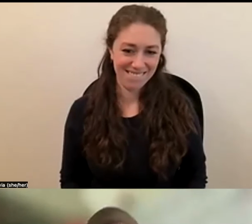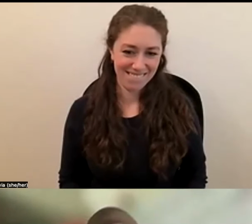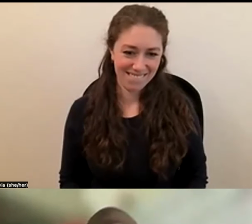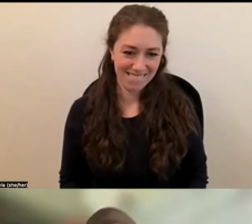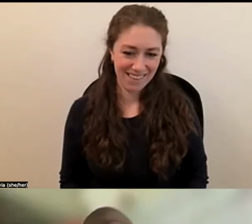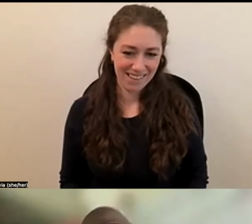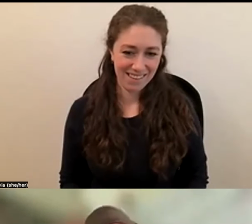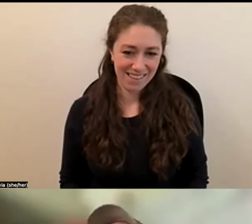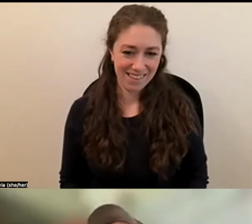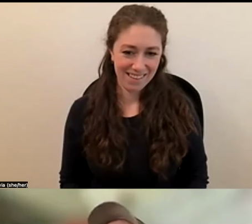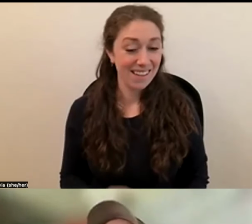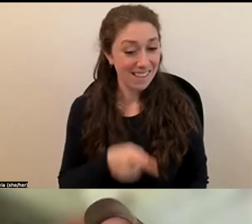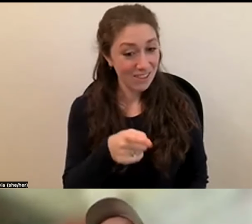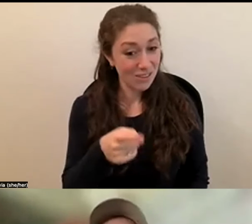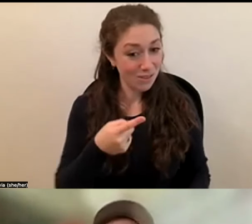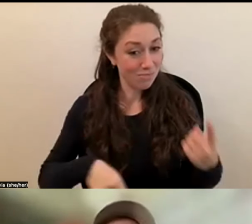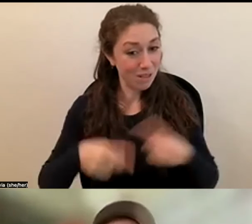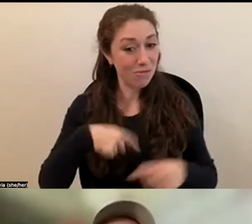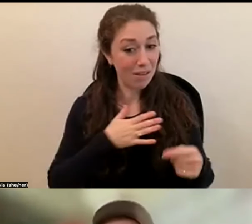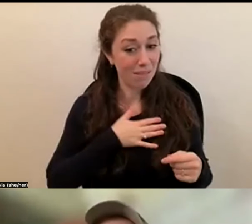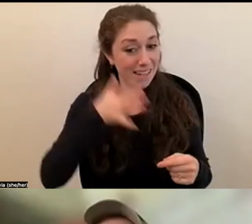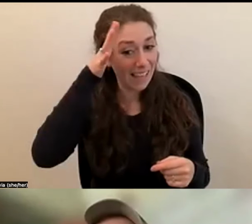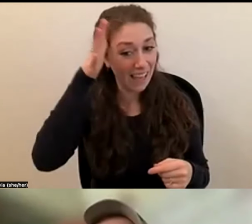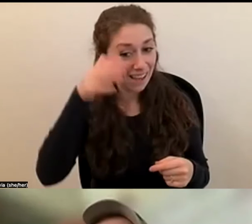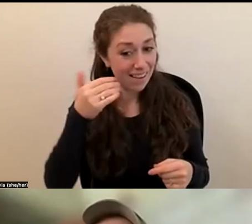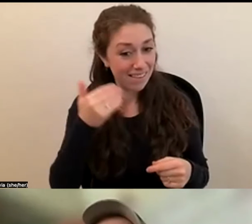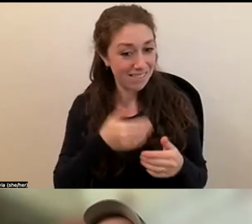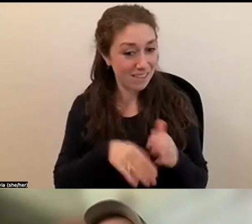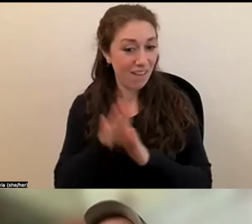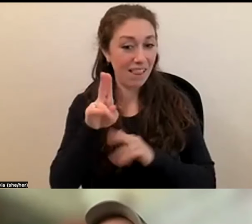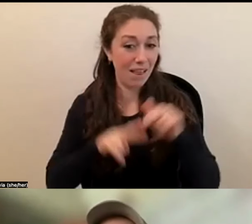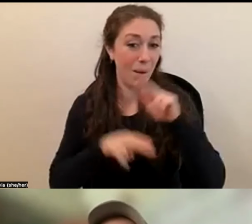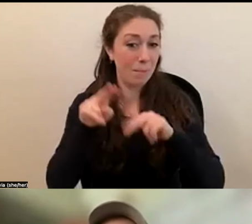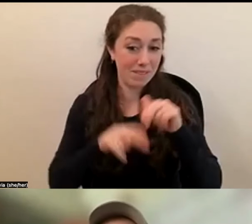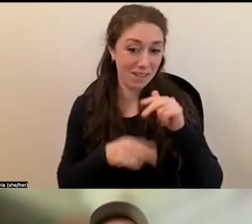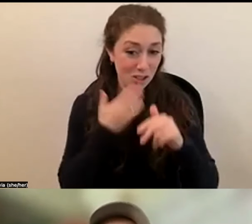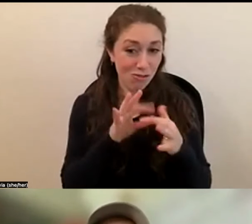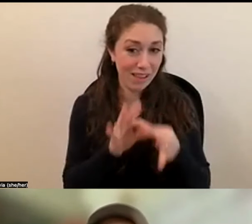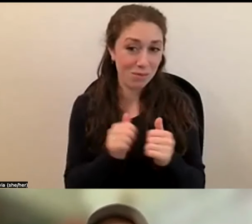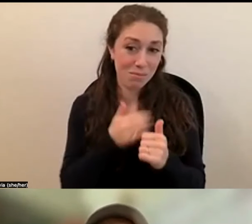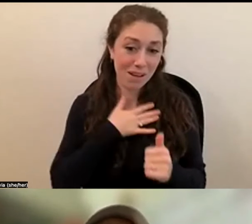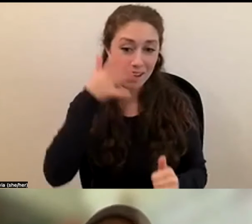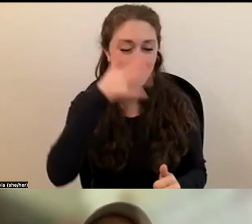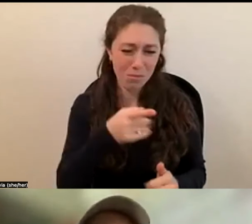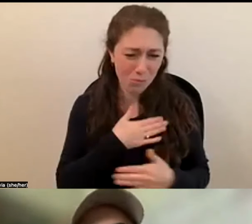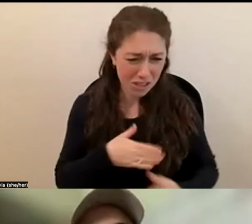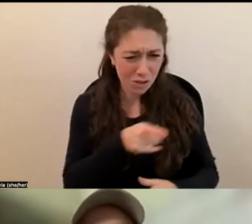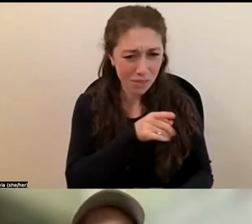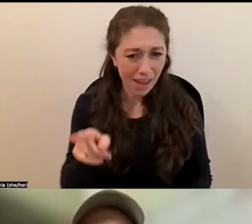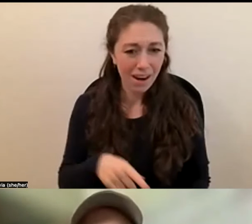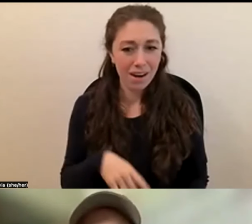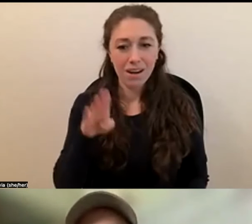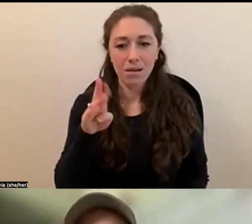you've been around him, you know, you developed a good relationship with Dad. You know what I mean? And I really appreciate you being there. I appreciate you and Brittany